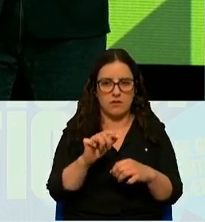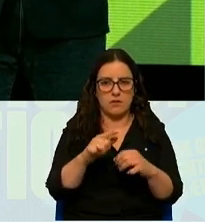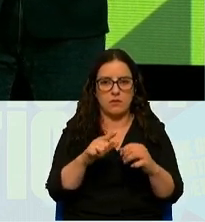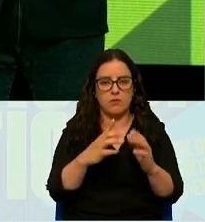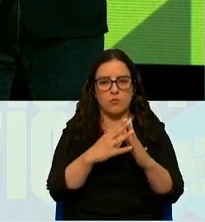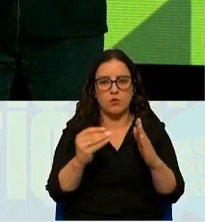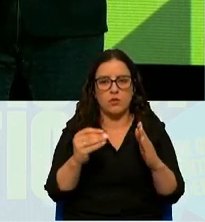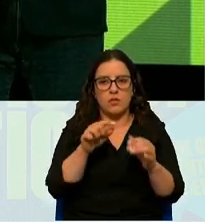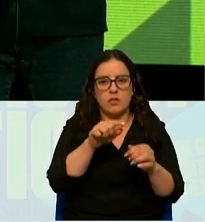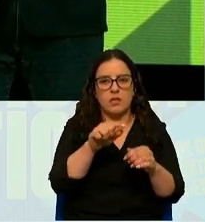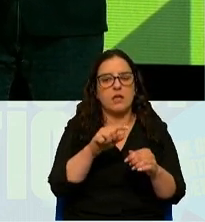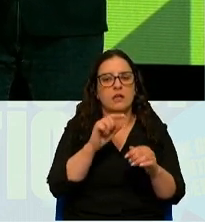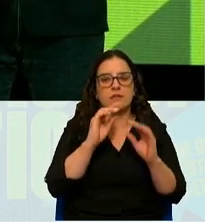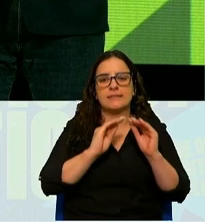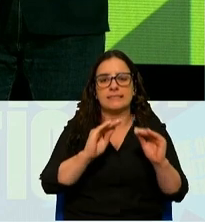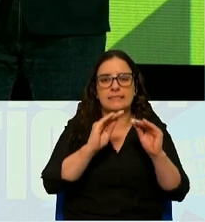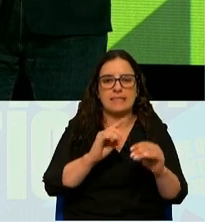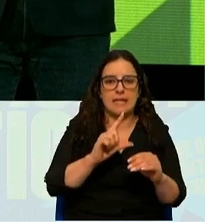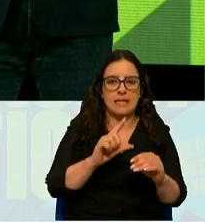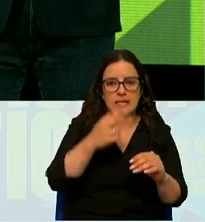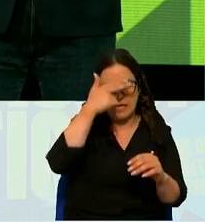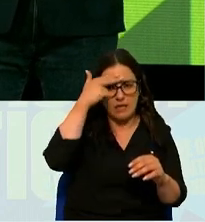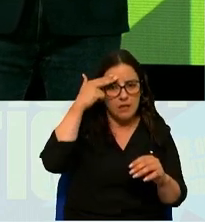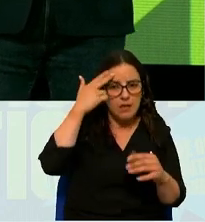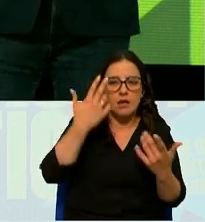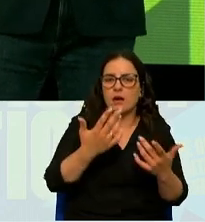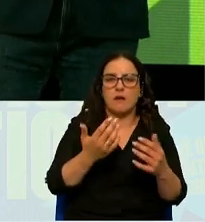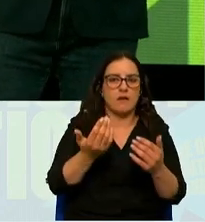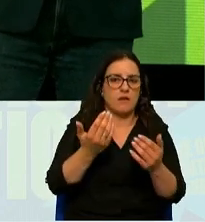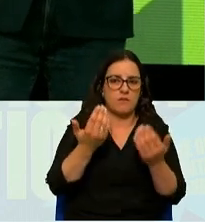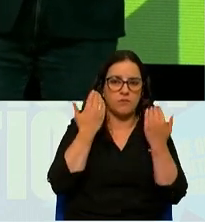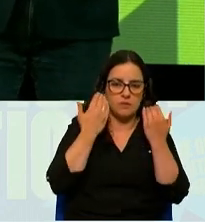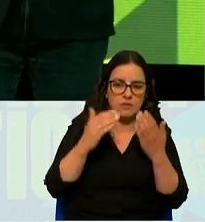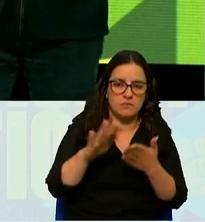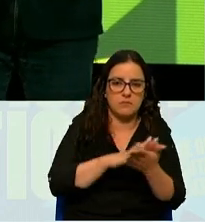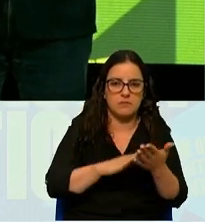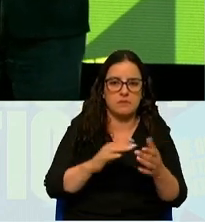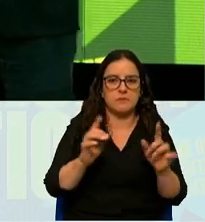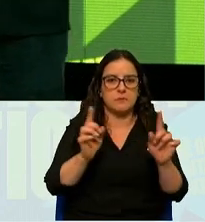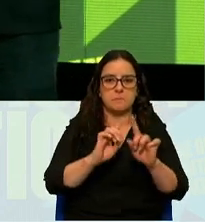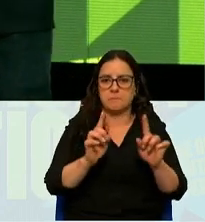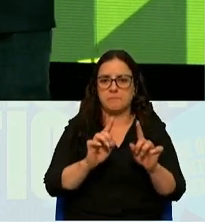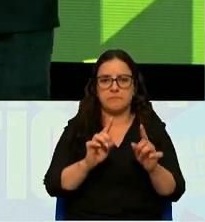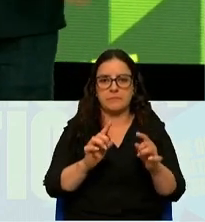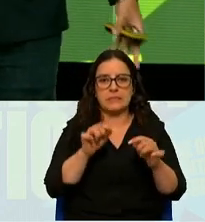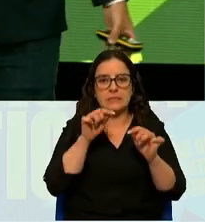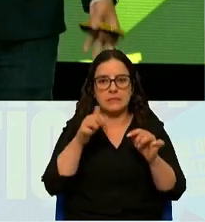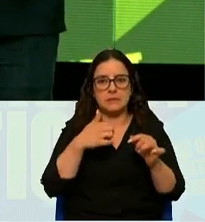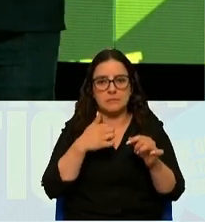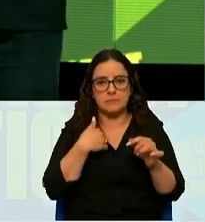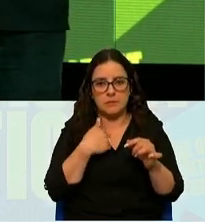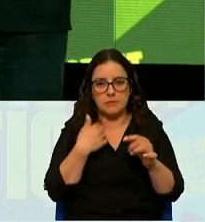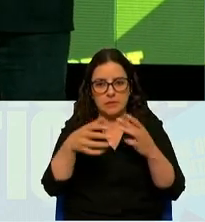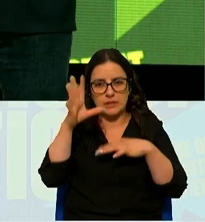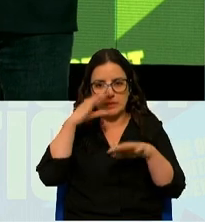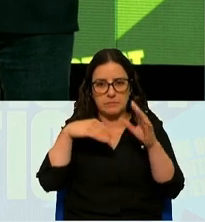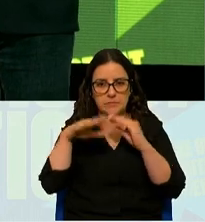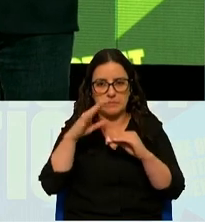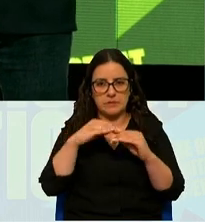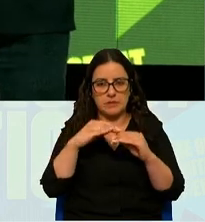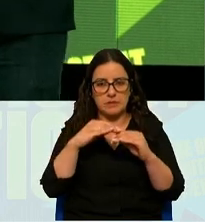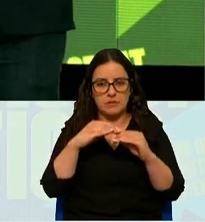with labeled data sets of translation between English and French. It was able to learn that by using this raw